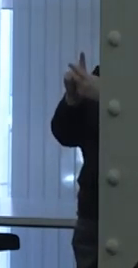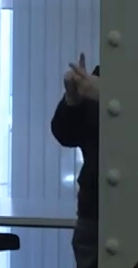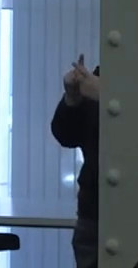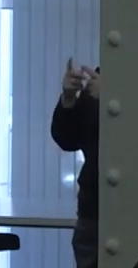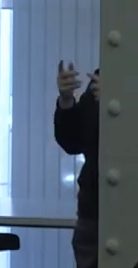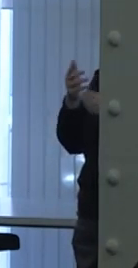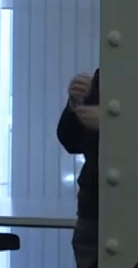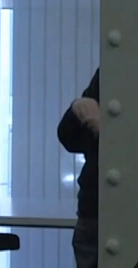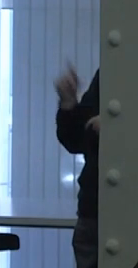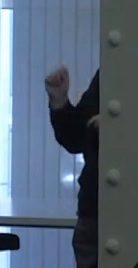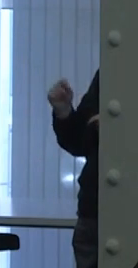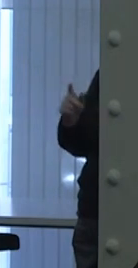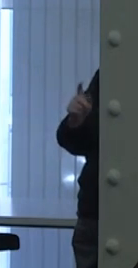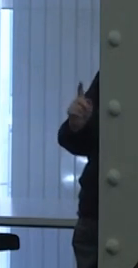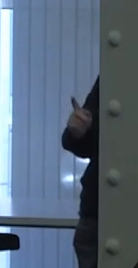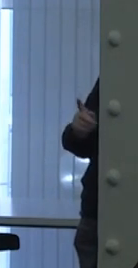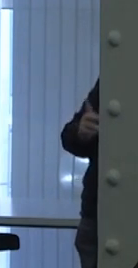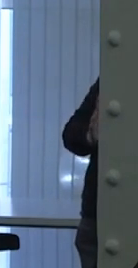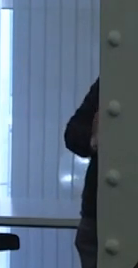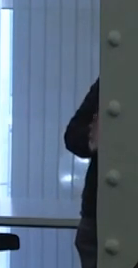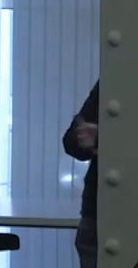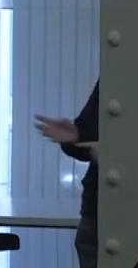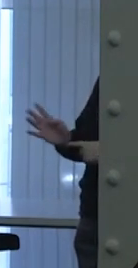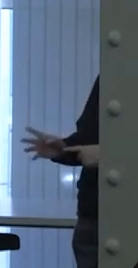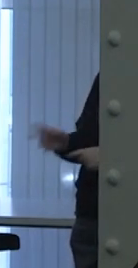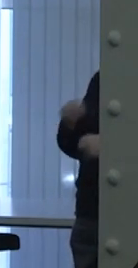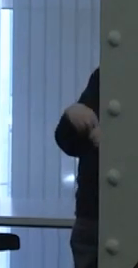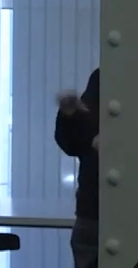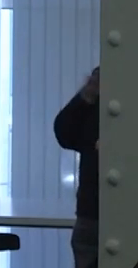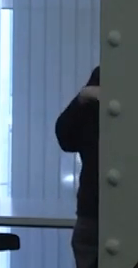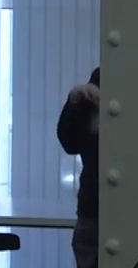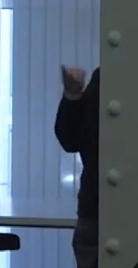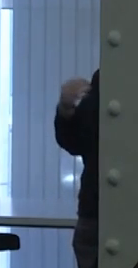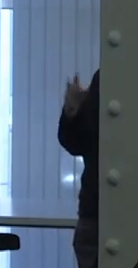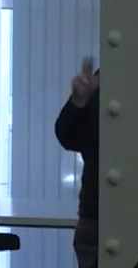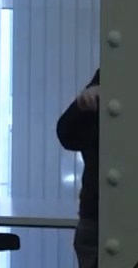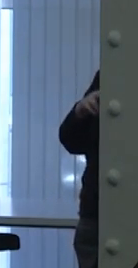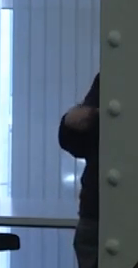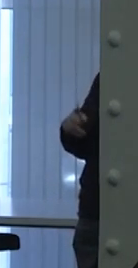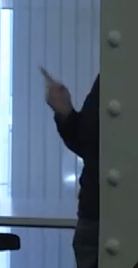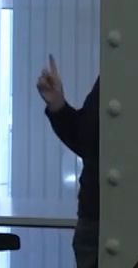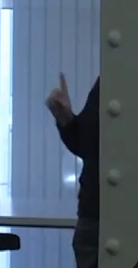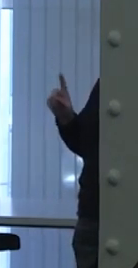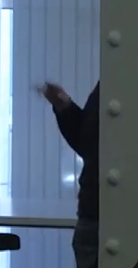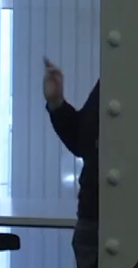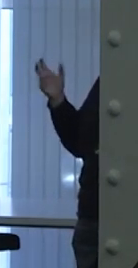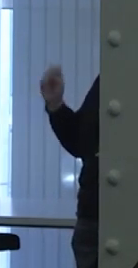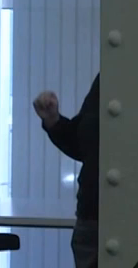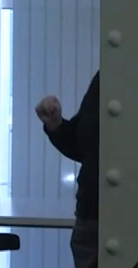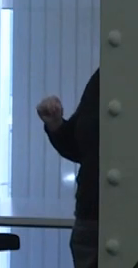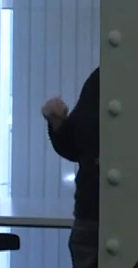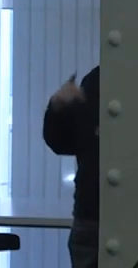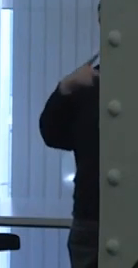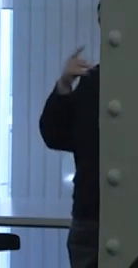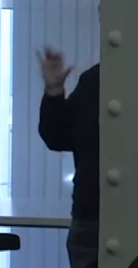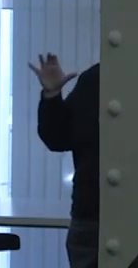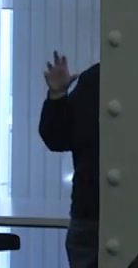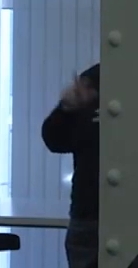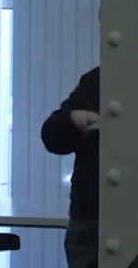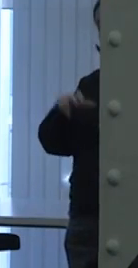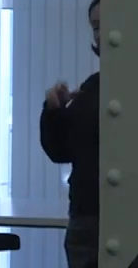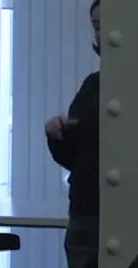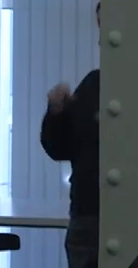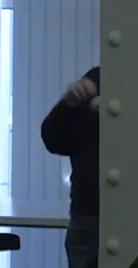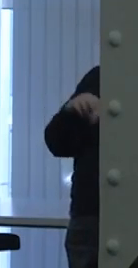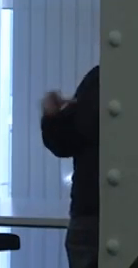urinal in a congressional office building after Justin publicly resigned at a